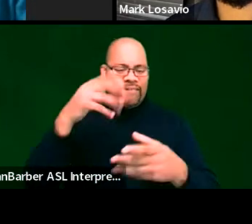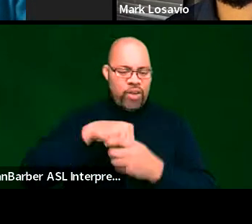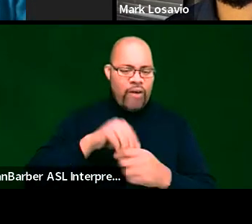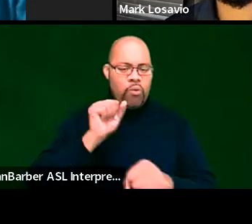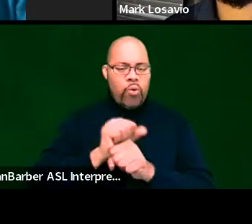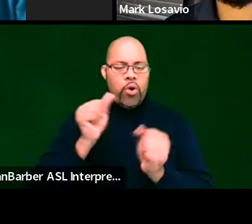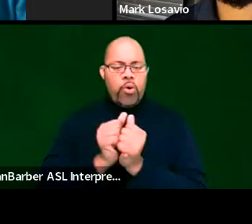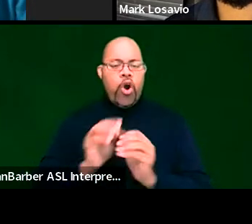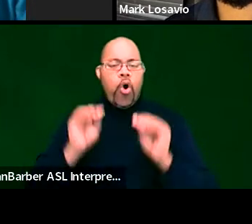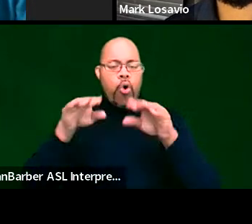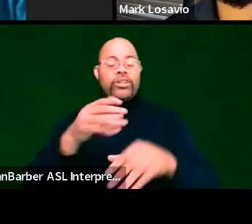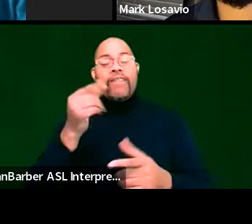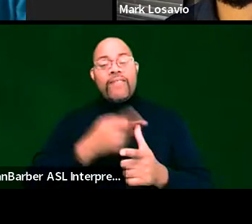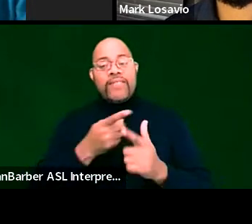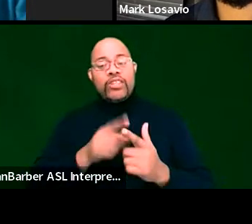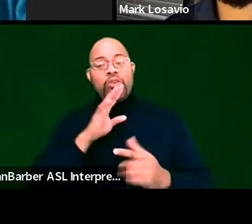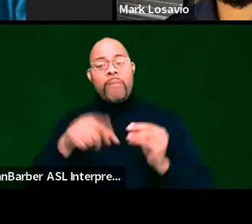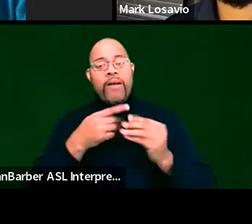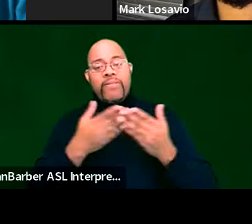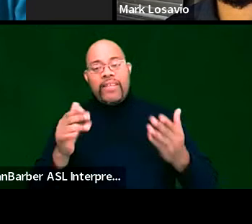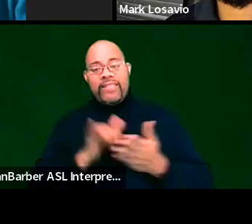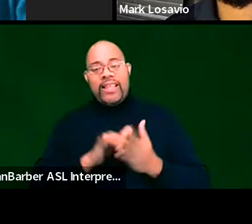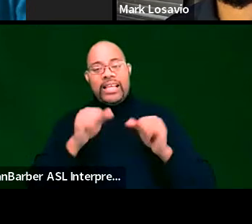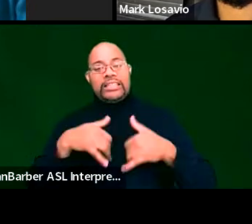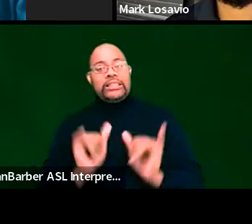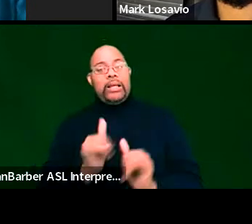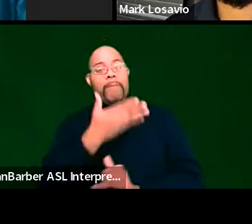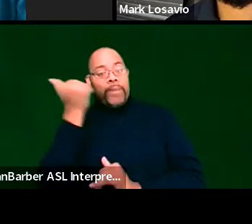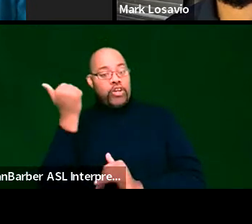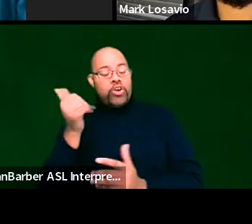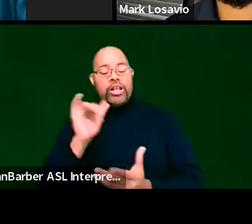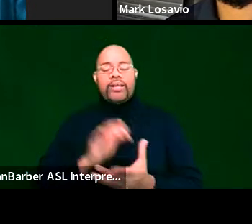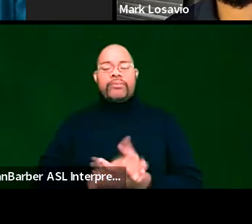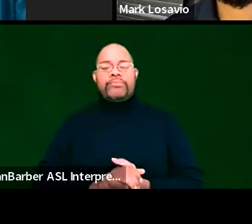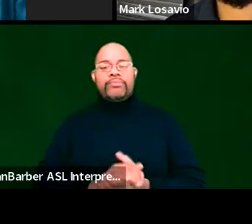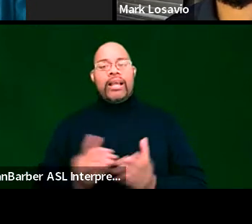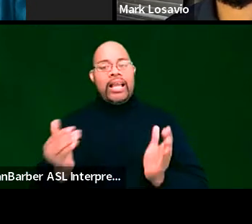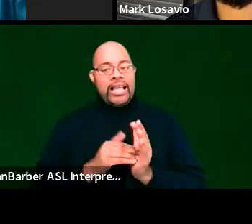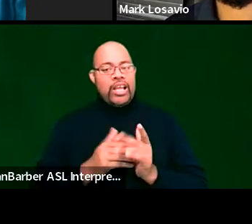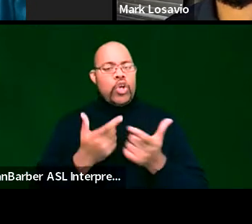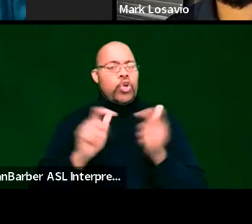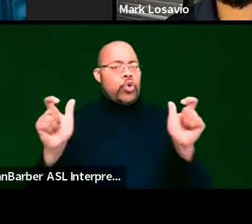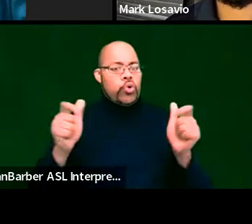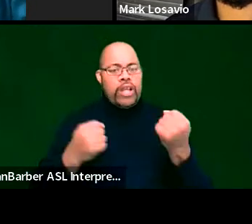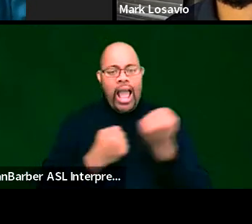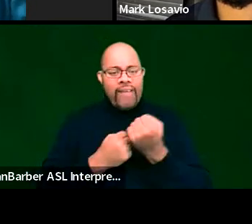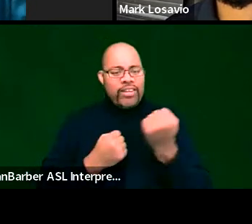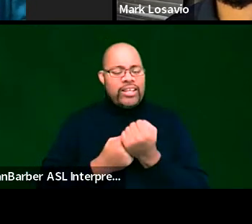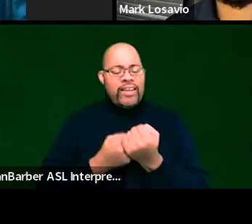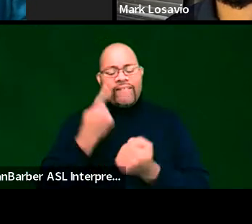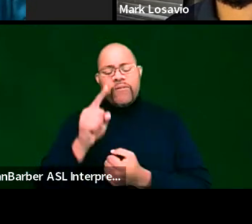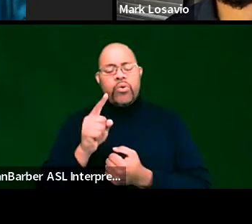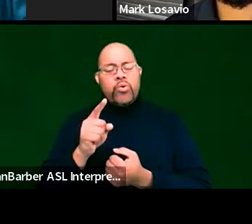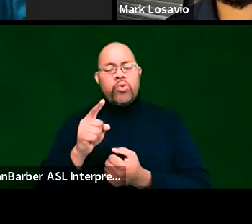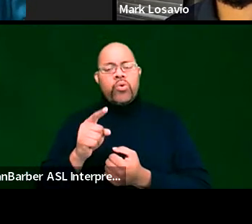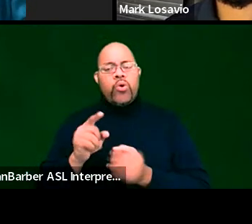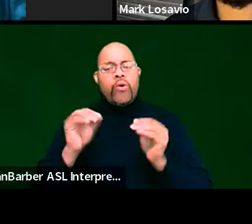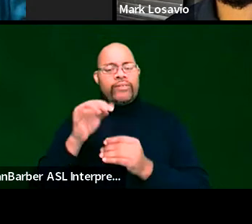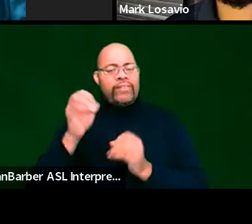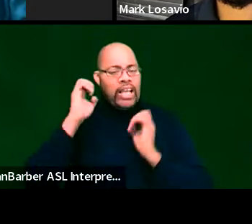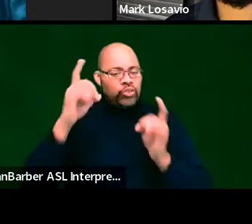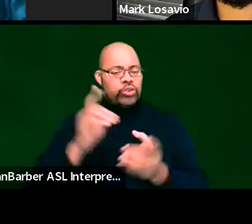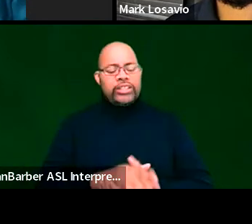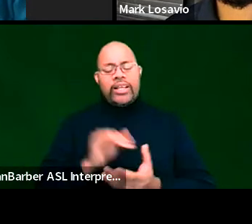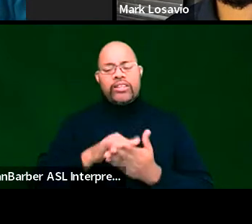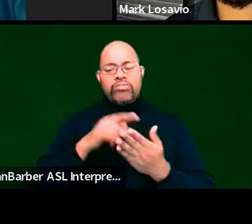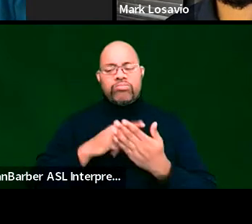in working with the ocean. And then to talk about things that can still be better, right? Like, again, a huge advocate for the Office of Education and